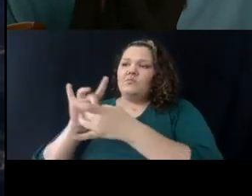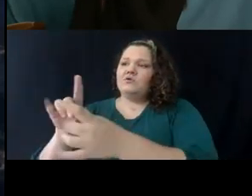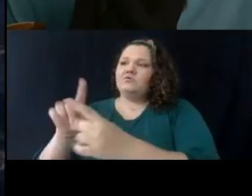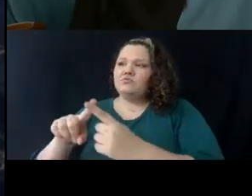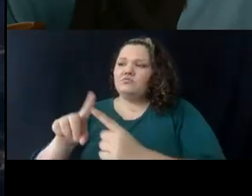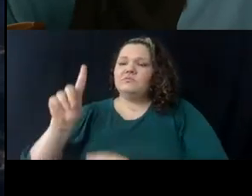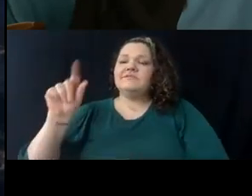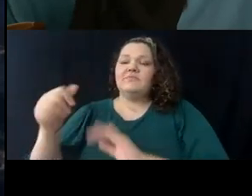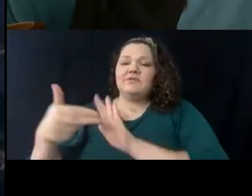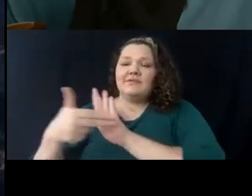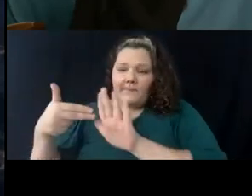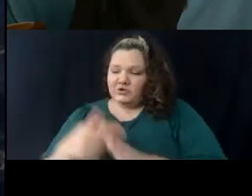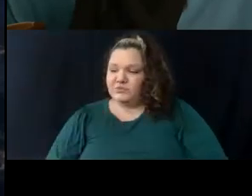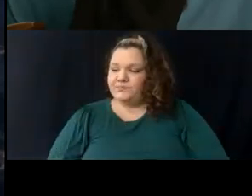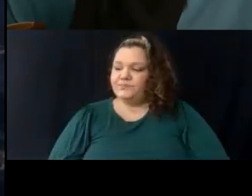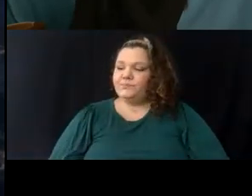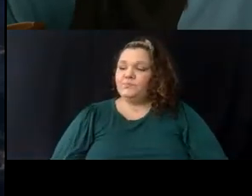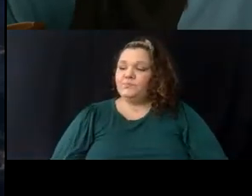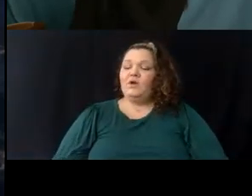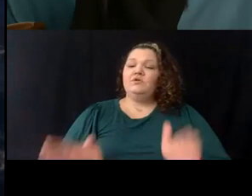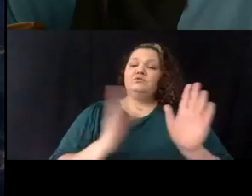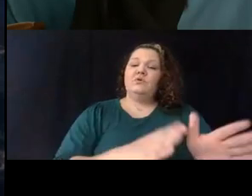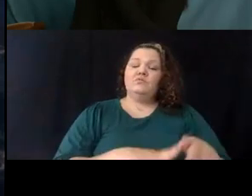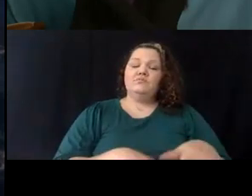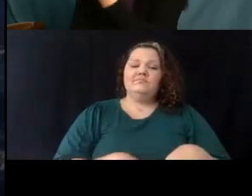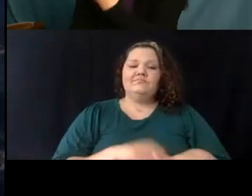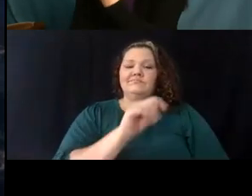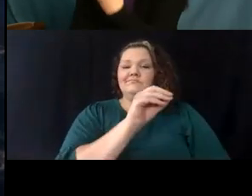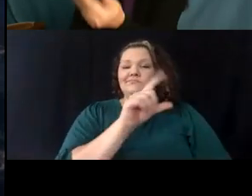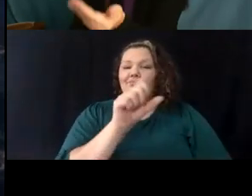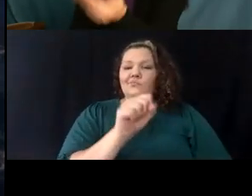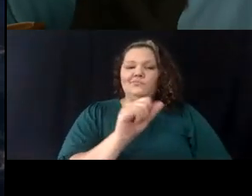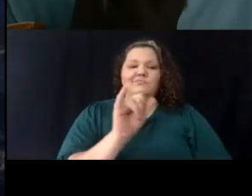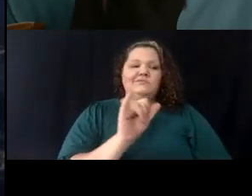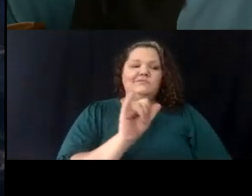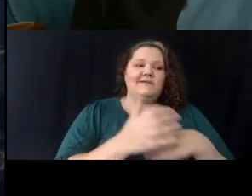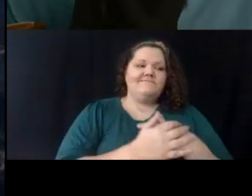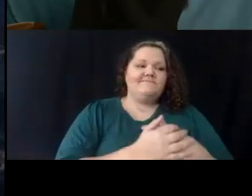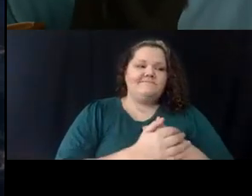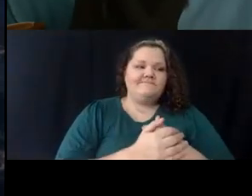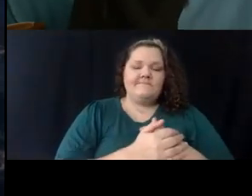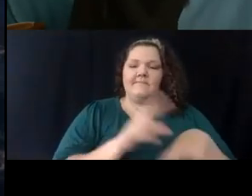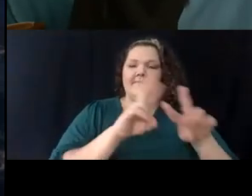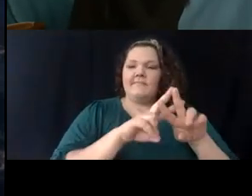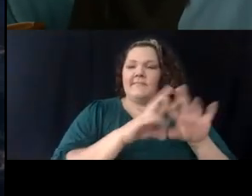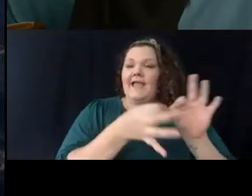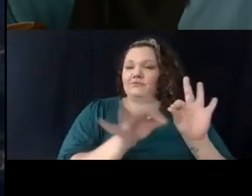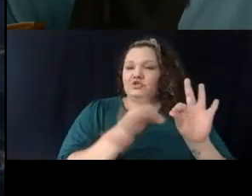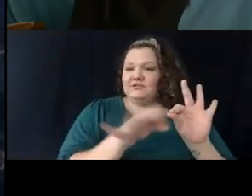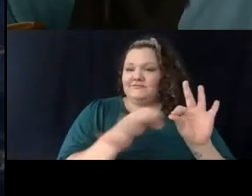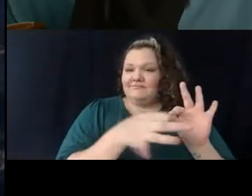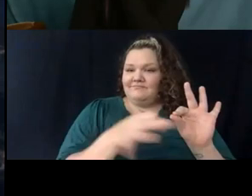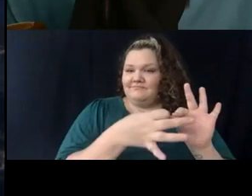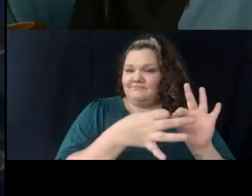hashtag related to tools or the tools that you're providing, hashtags that refer to labels in the deaf community,